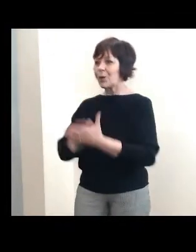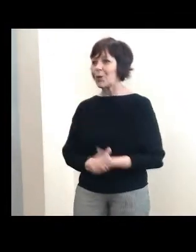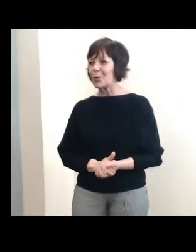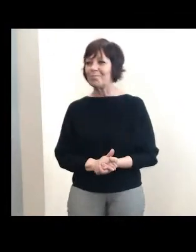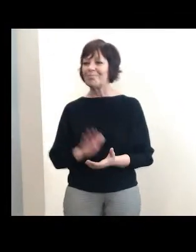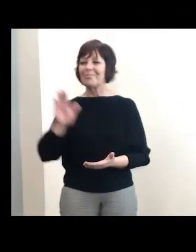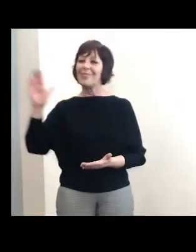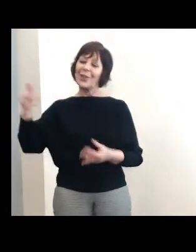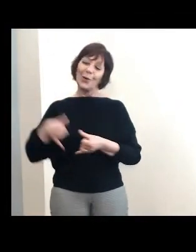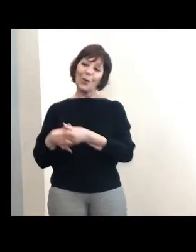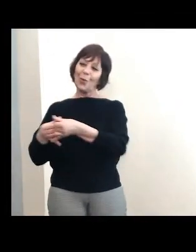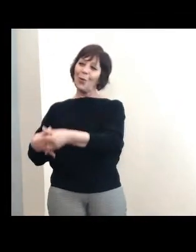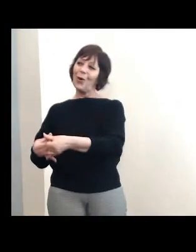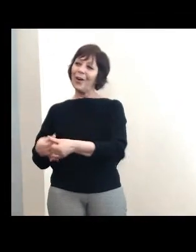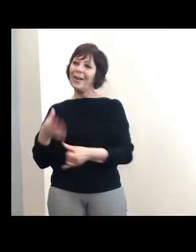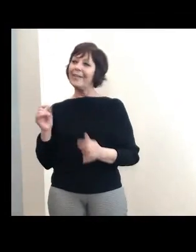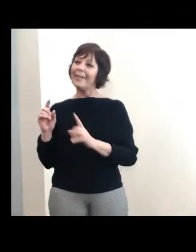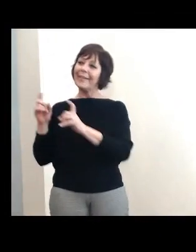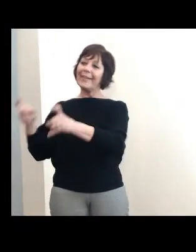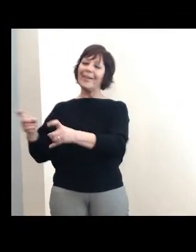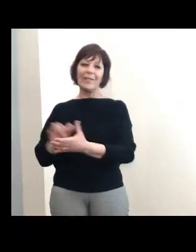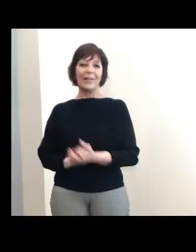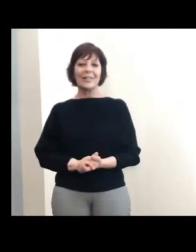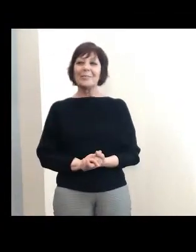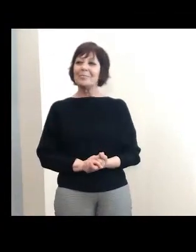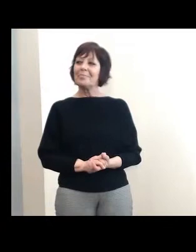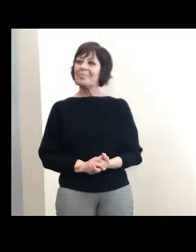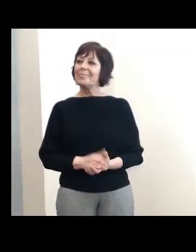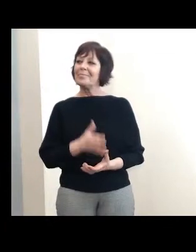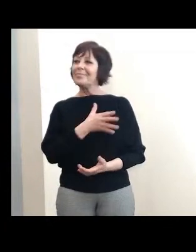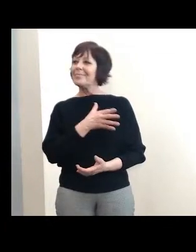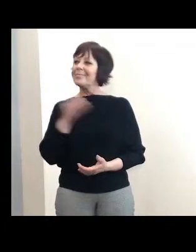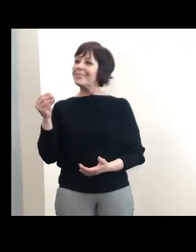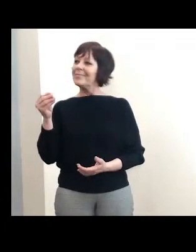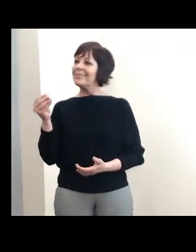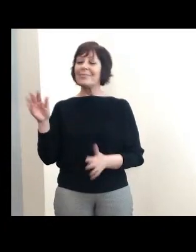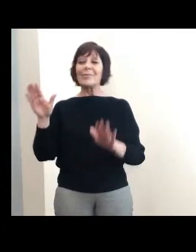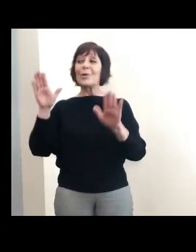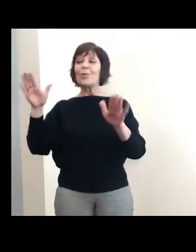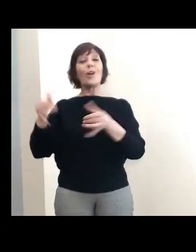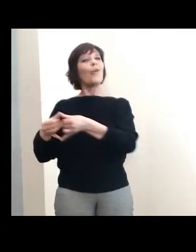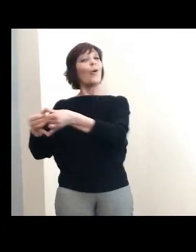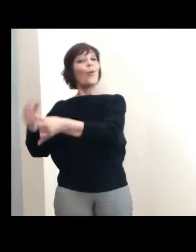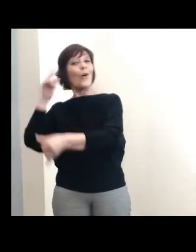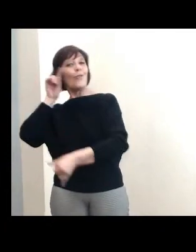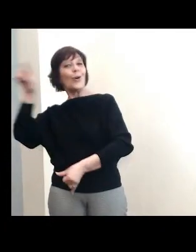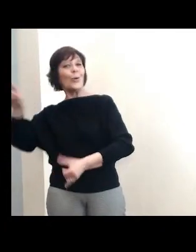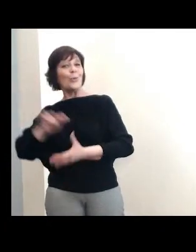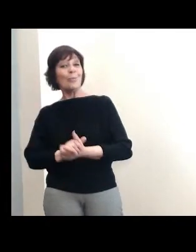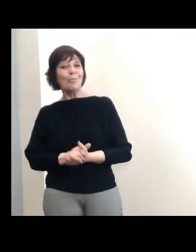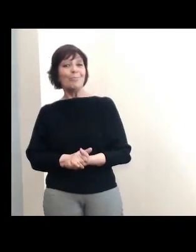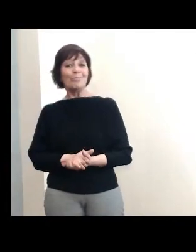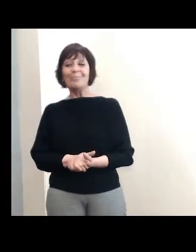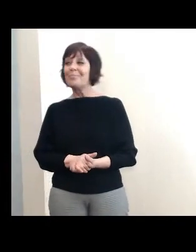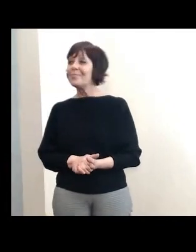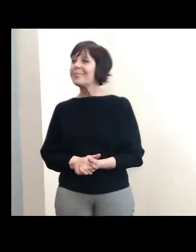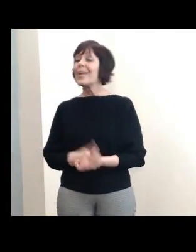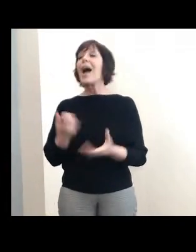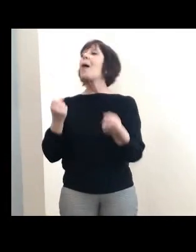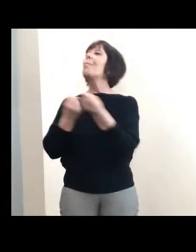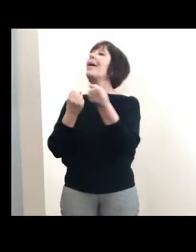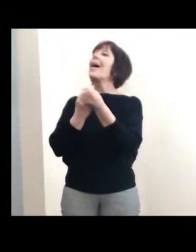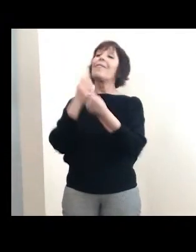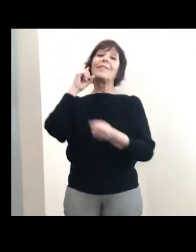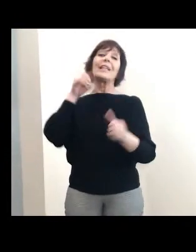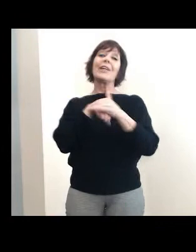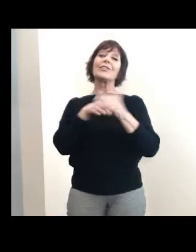is their Thank you. note, and Wow. there is the wonderful award that they're That's pretty. providing you. So I just, on behalf of them,